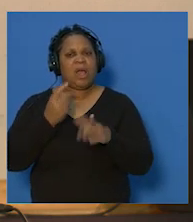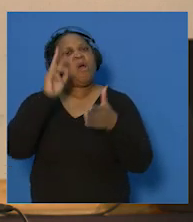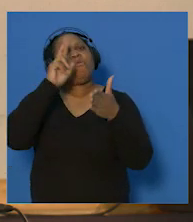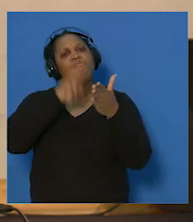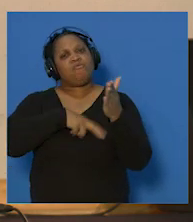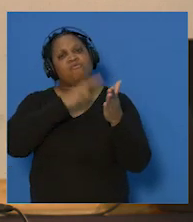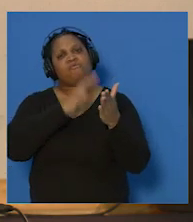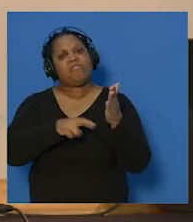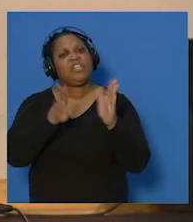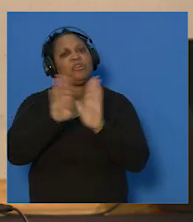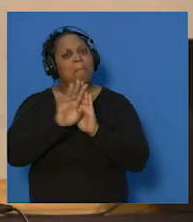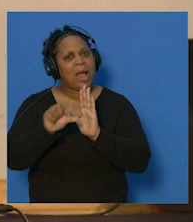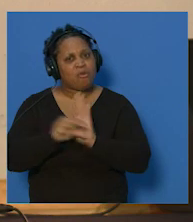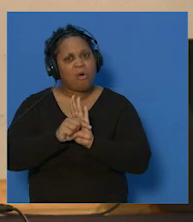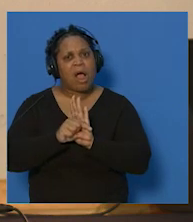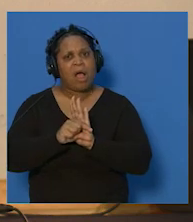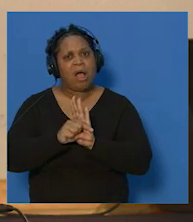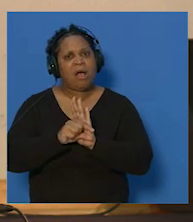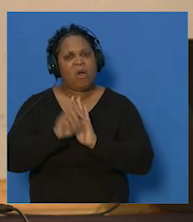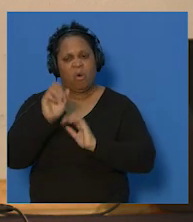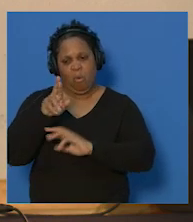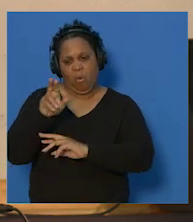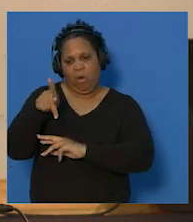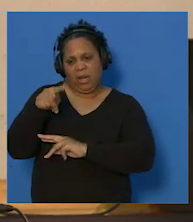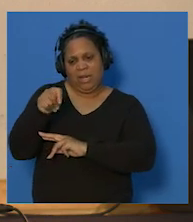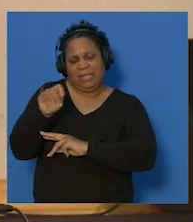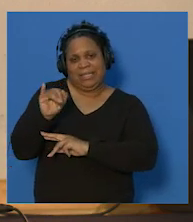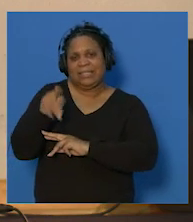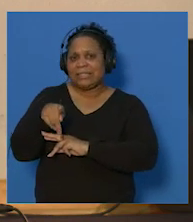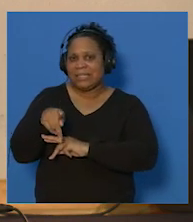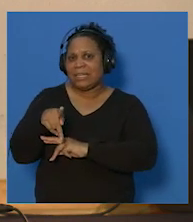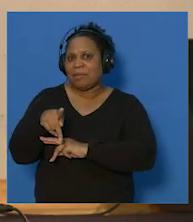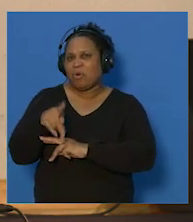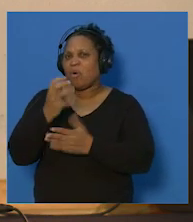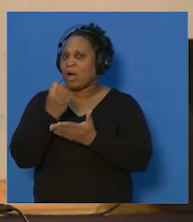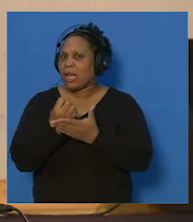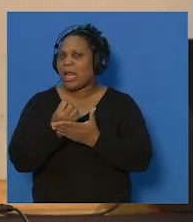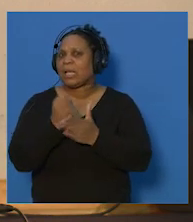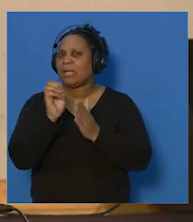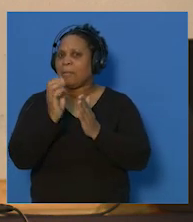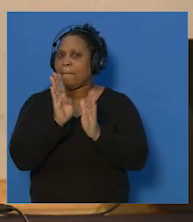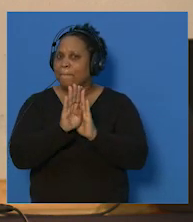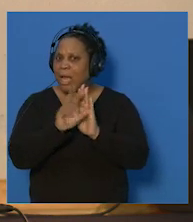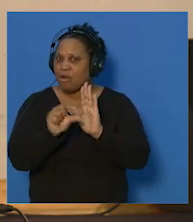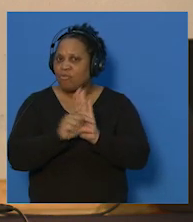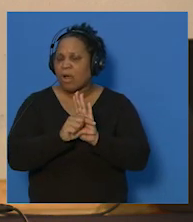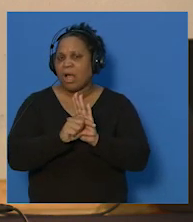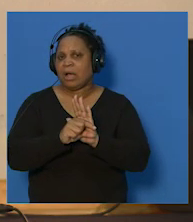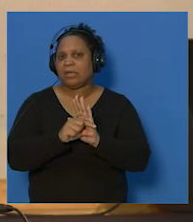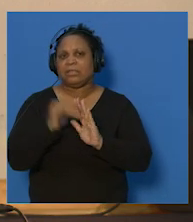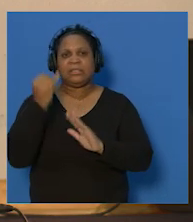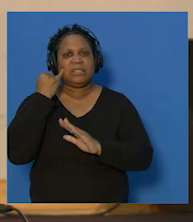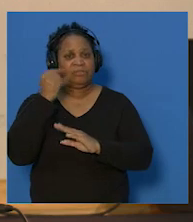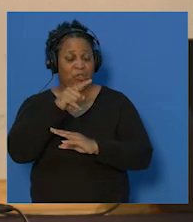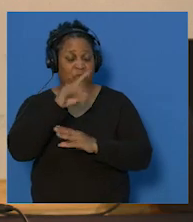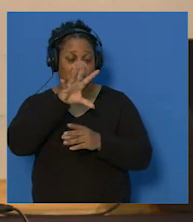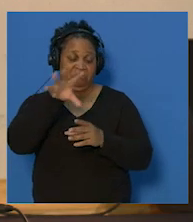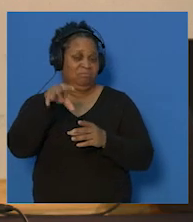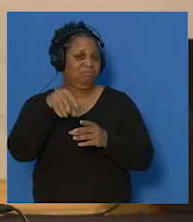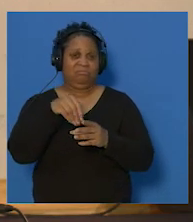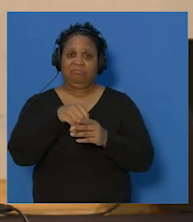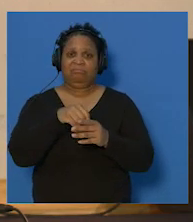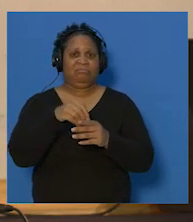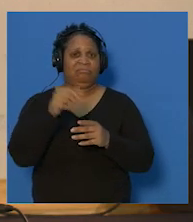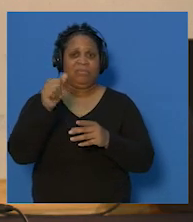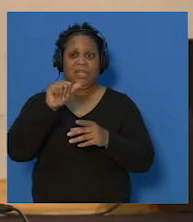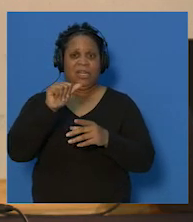racial background or tip, that it is coming from an economic background, whether you be in any particular